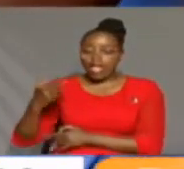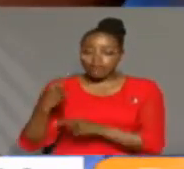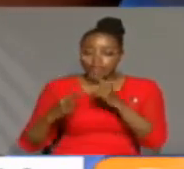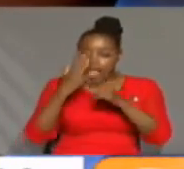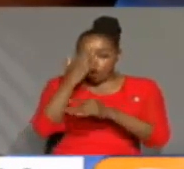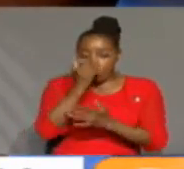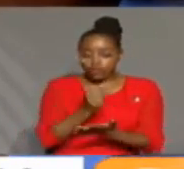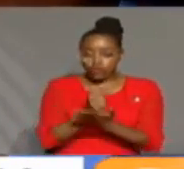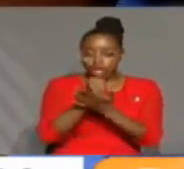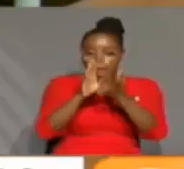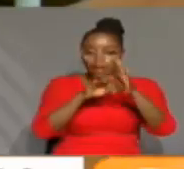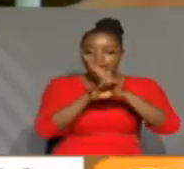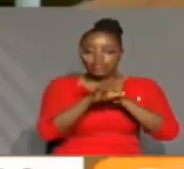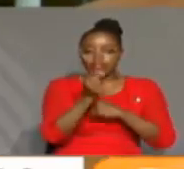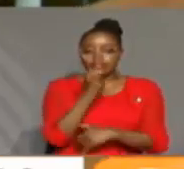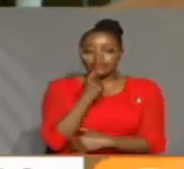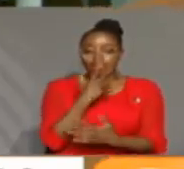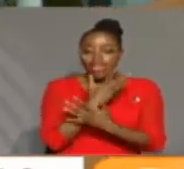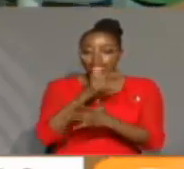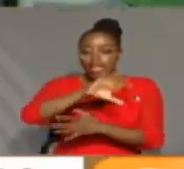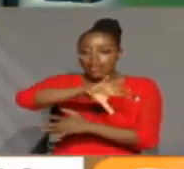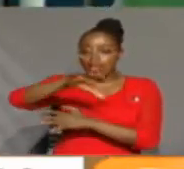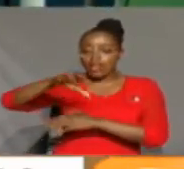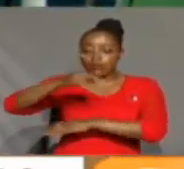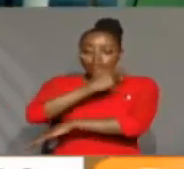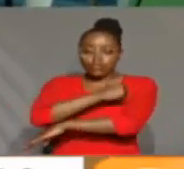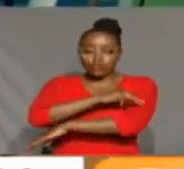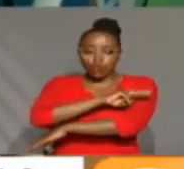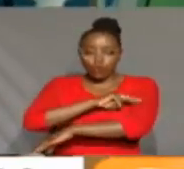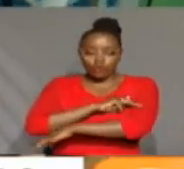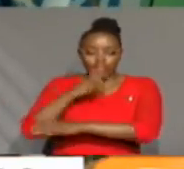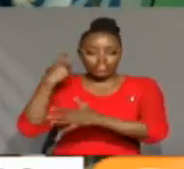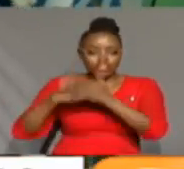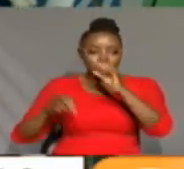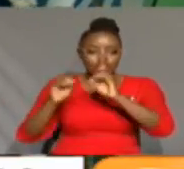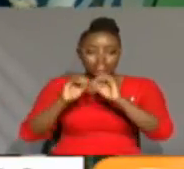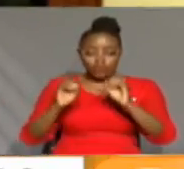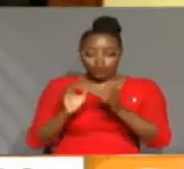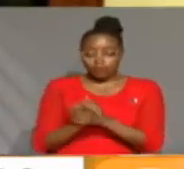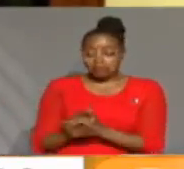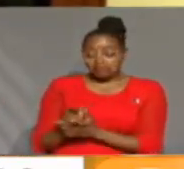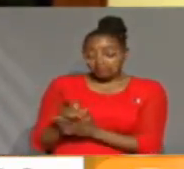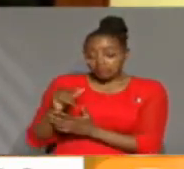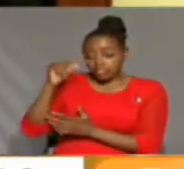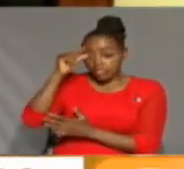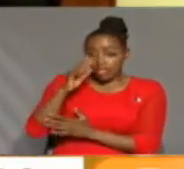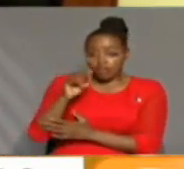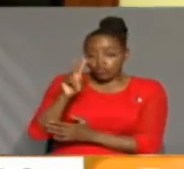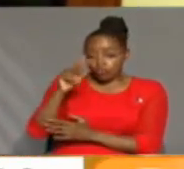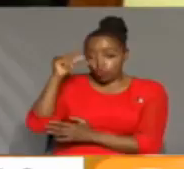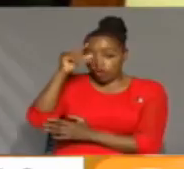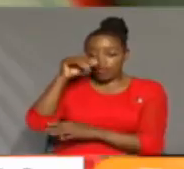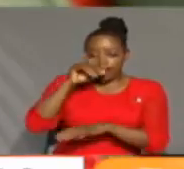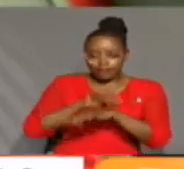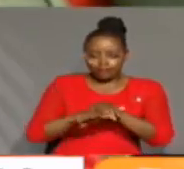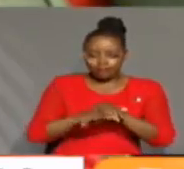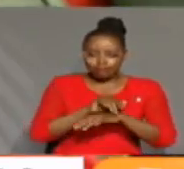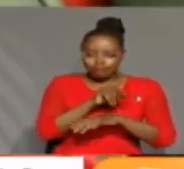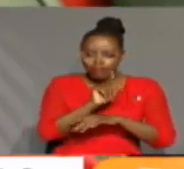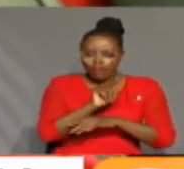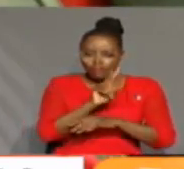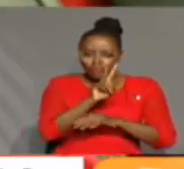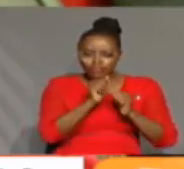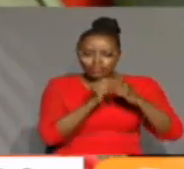to facilitate access to treatment at any county hospital at no charge. Professor Kibwana is among two governors who got a clean bill of health in